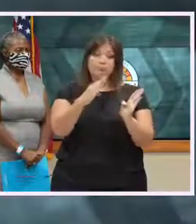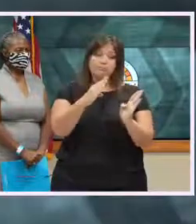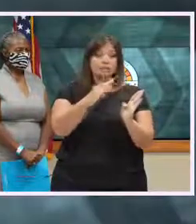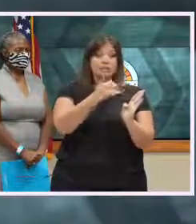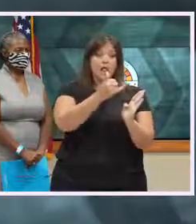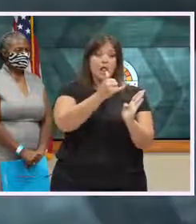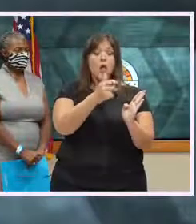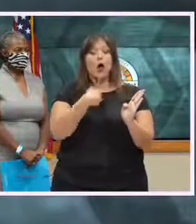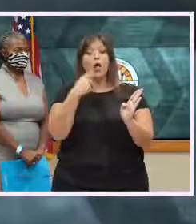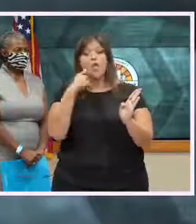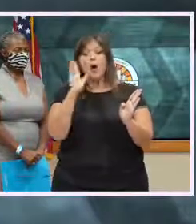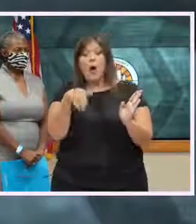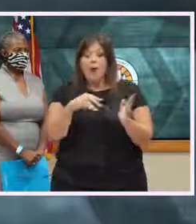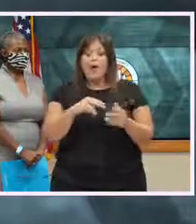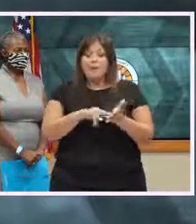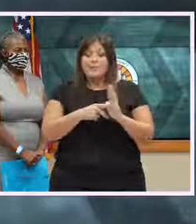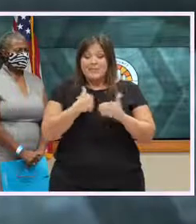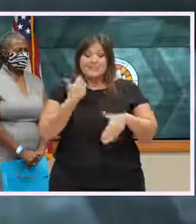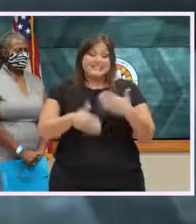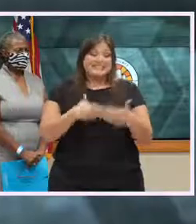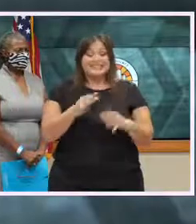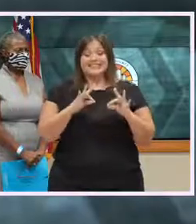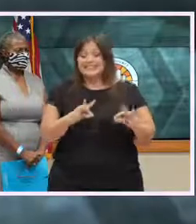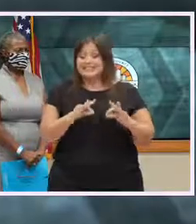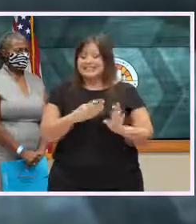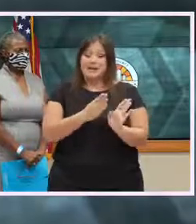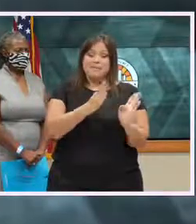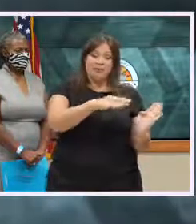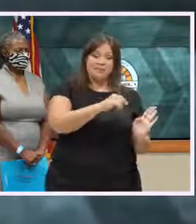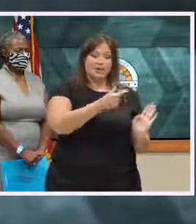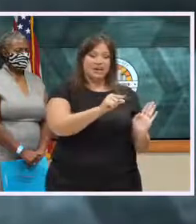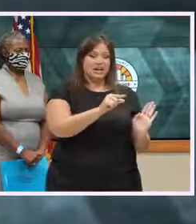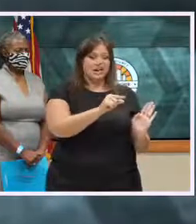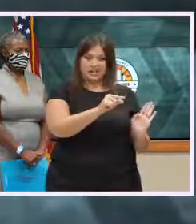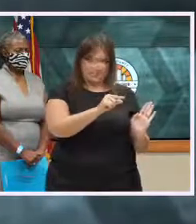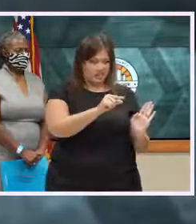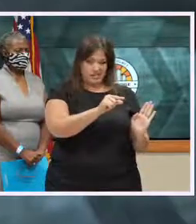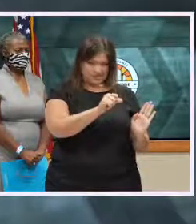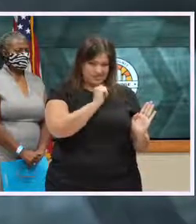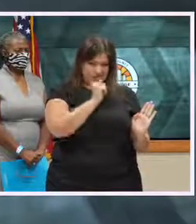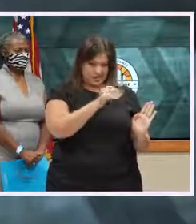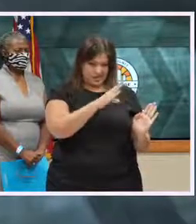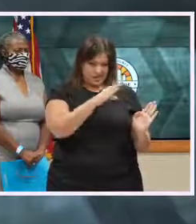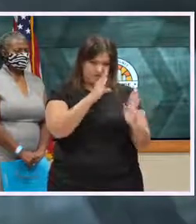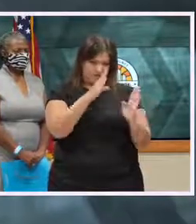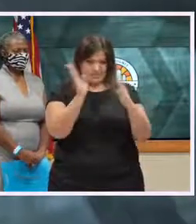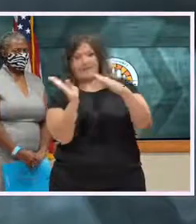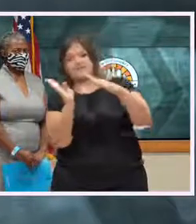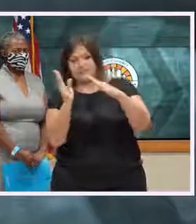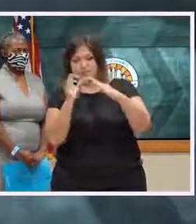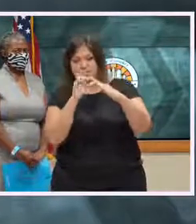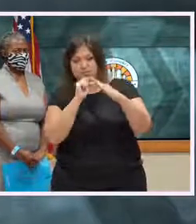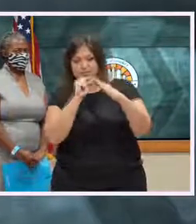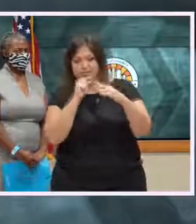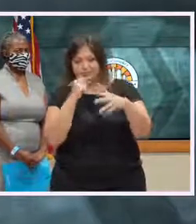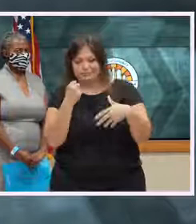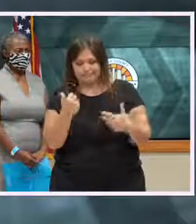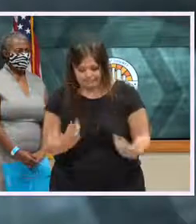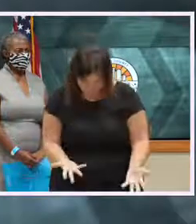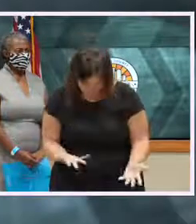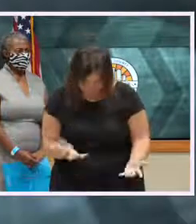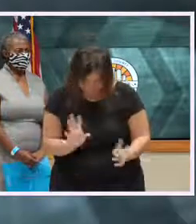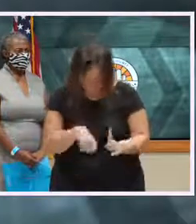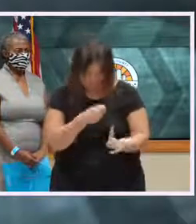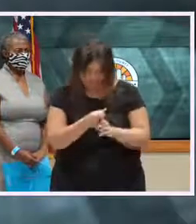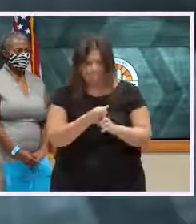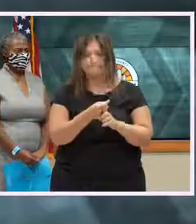be green. And we knew there was that tension between the variant and vaccination rates. And unfortunately, right now, we're seeing that variant